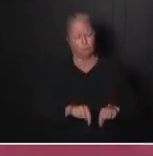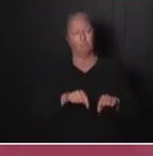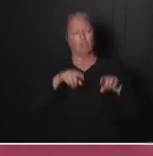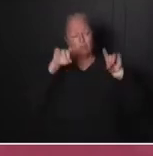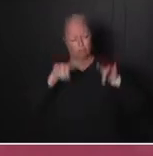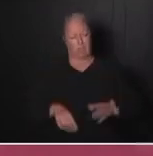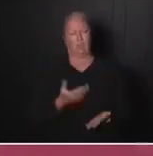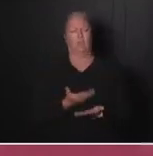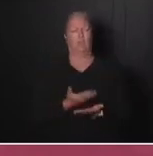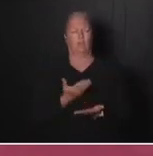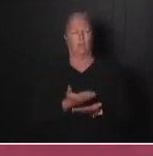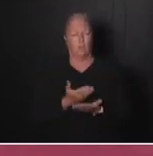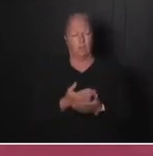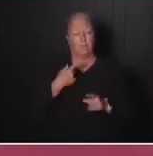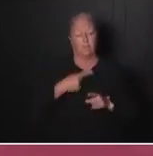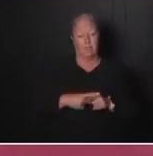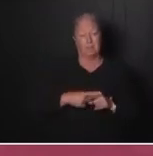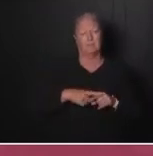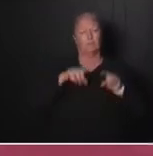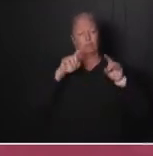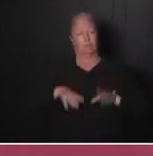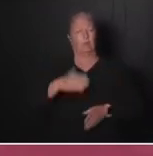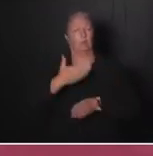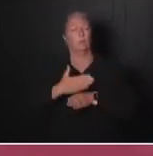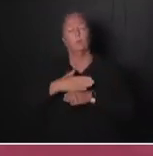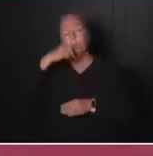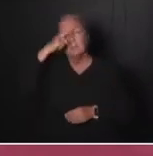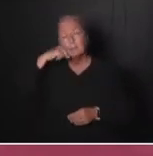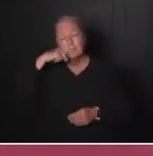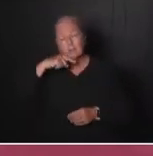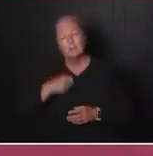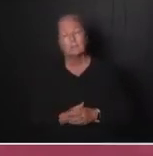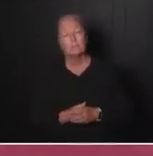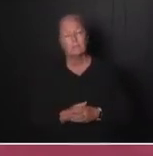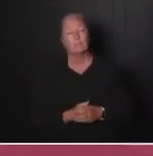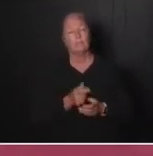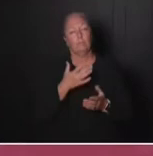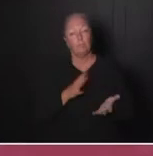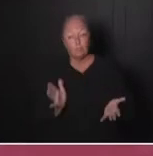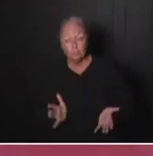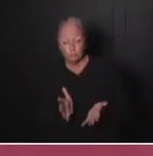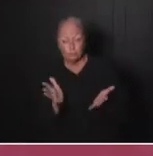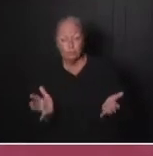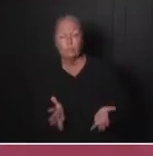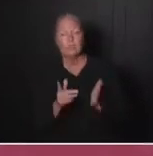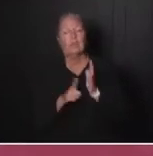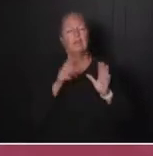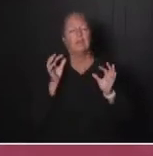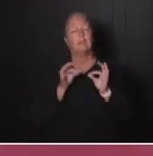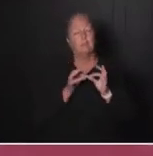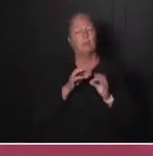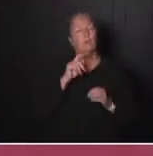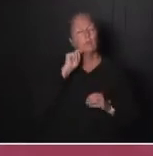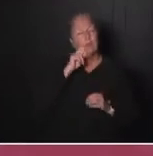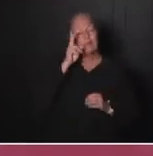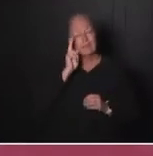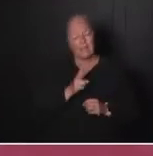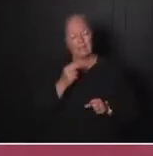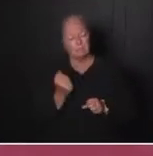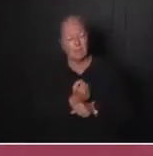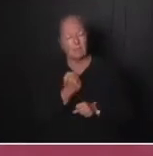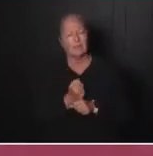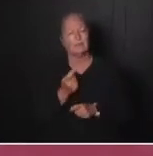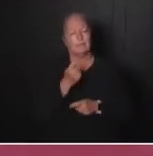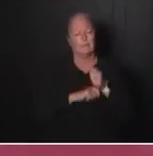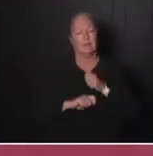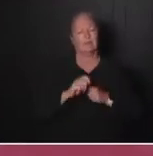in Australian workers. And to power this manufacturing revolution, Labor will rebuild and modernise our